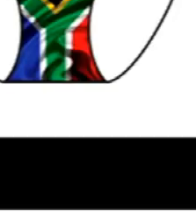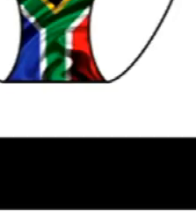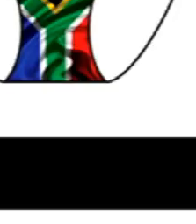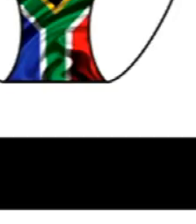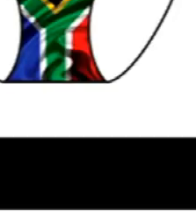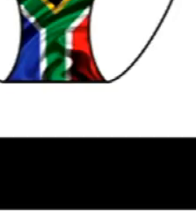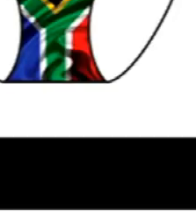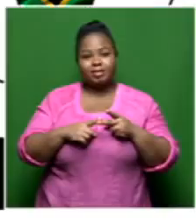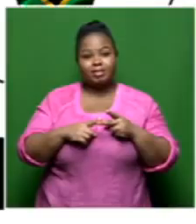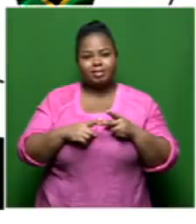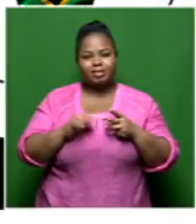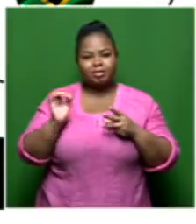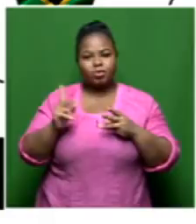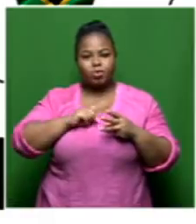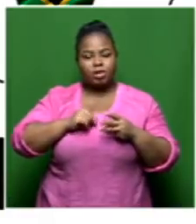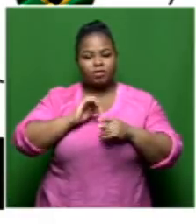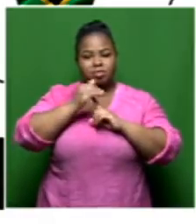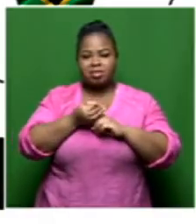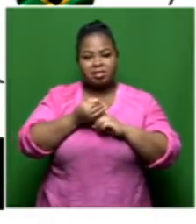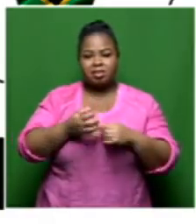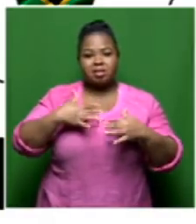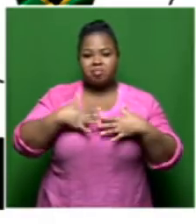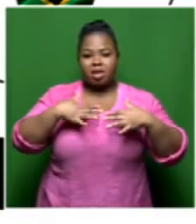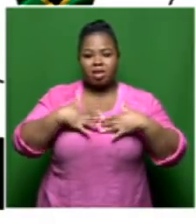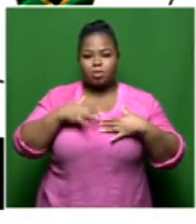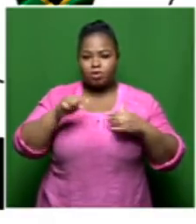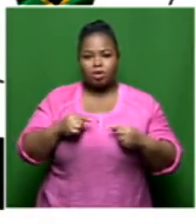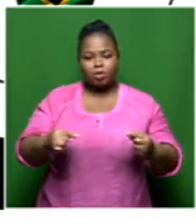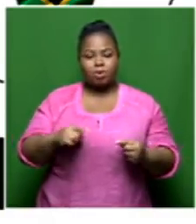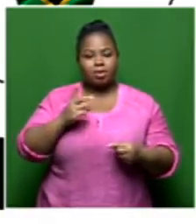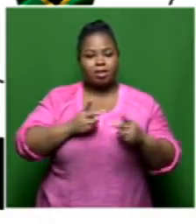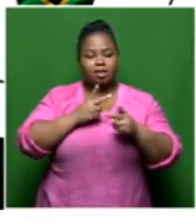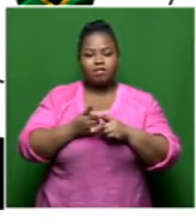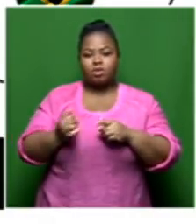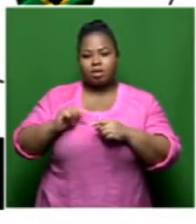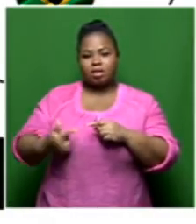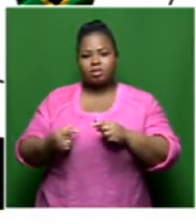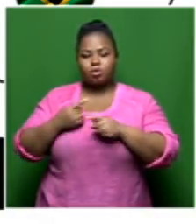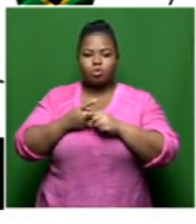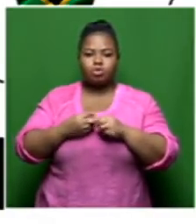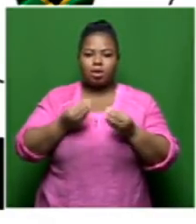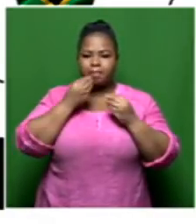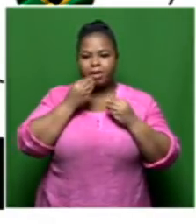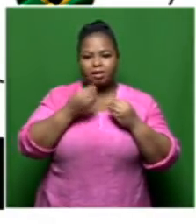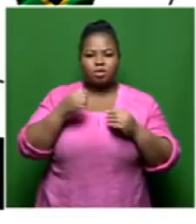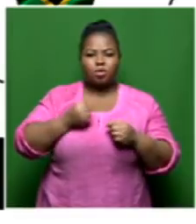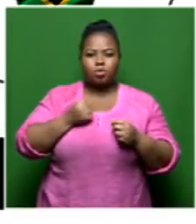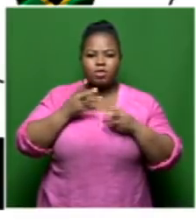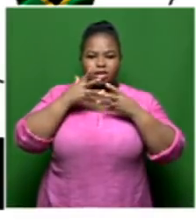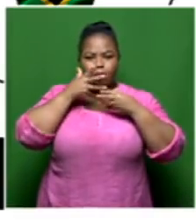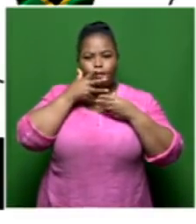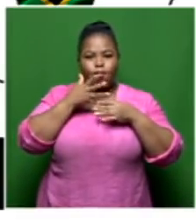protection, obviously at risk. Too much protection, you just can't breathe. And the ultimate protection from all allergies would be a plastic bag wrapped very, very